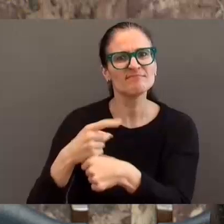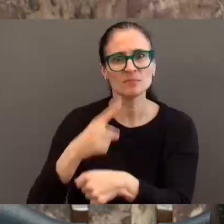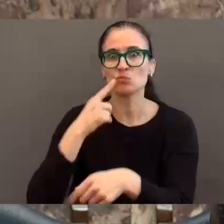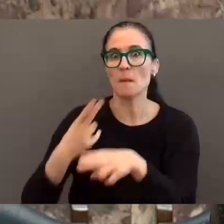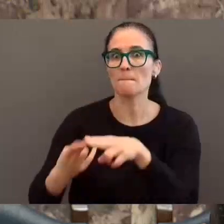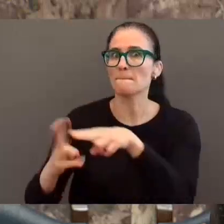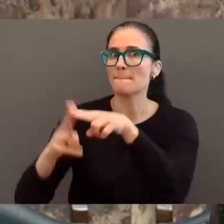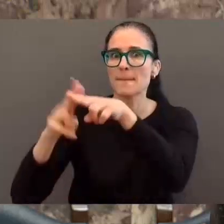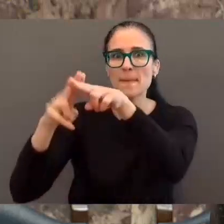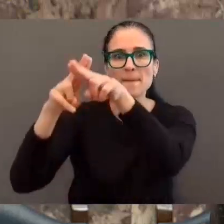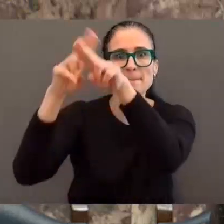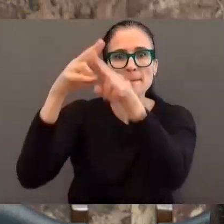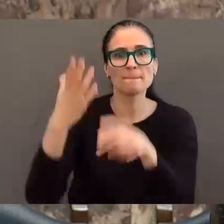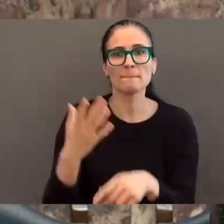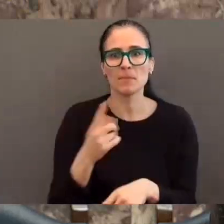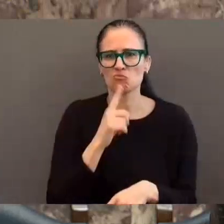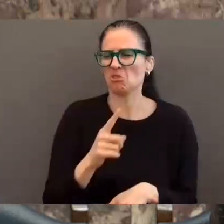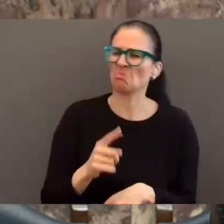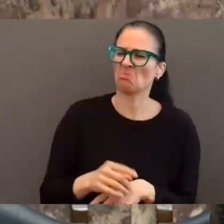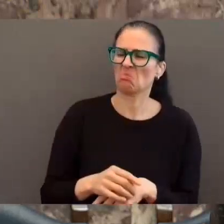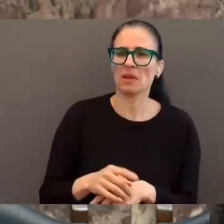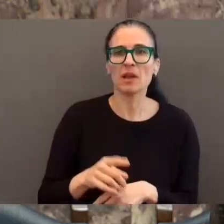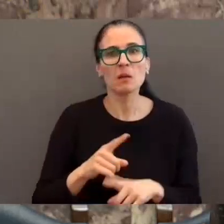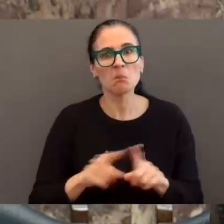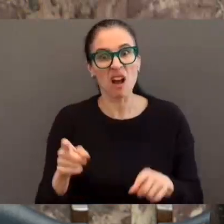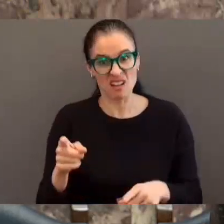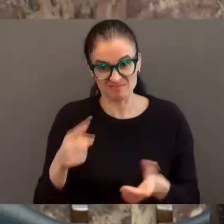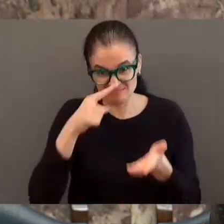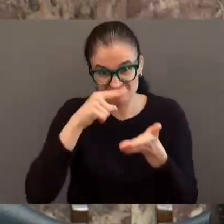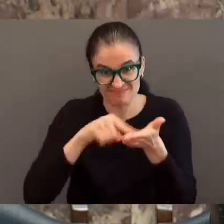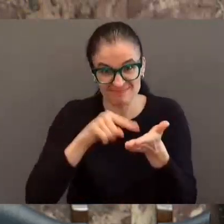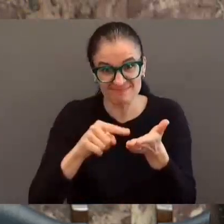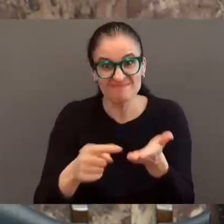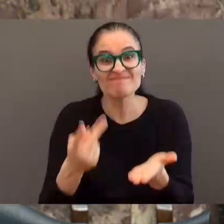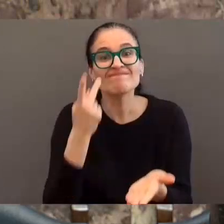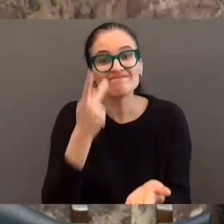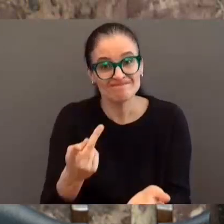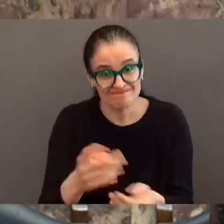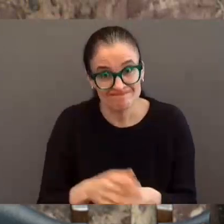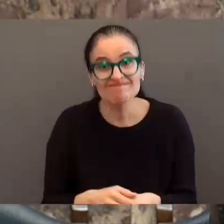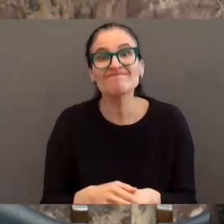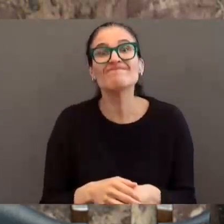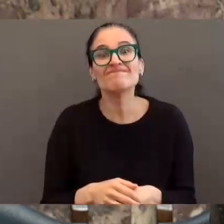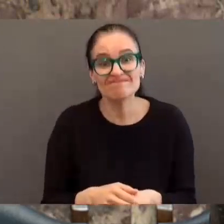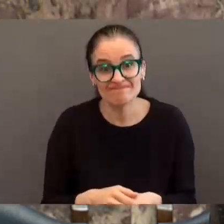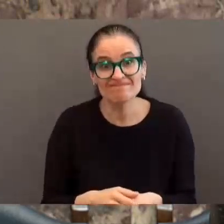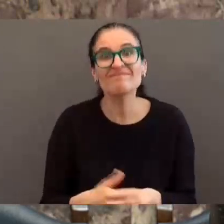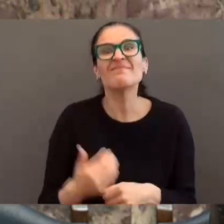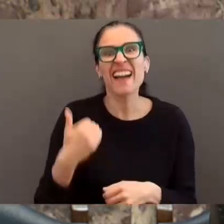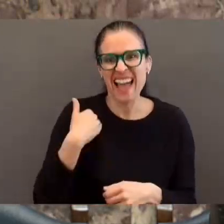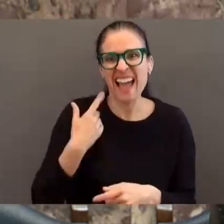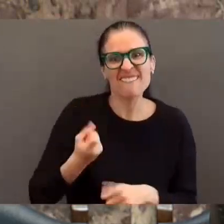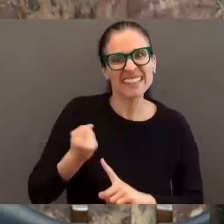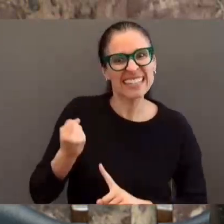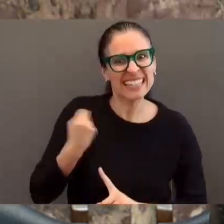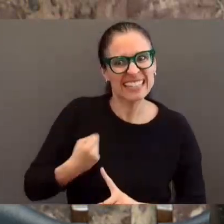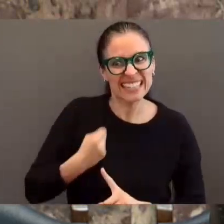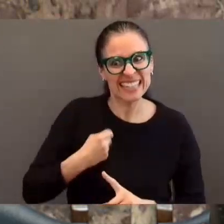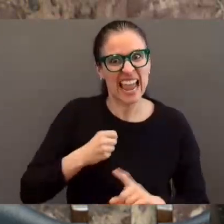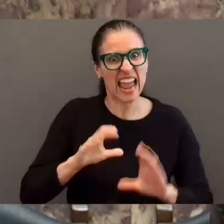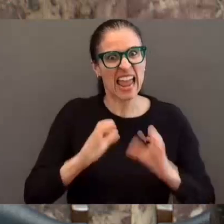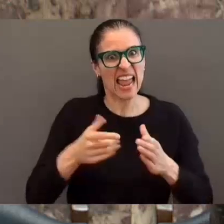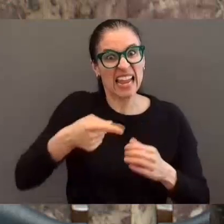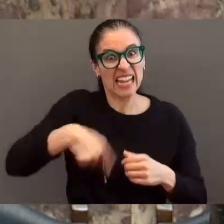confirm that foreign government-backed gangs are using BC to traffic drugs to the US and beyond. A BC man